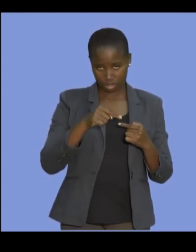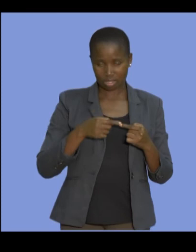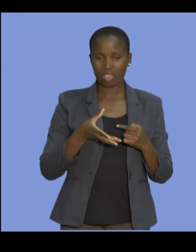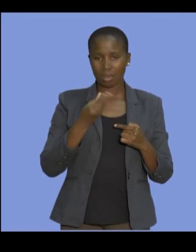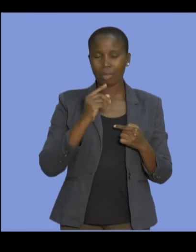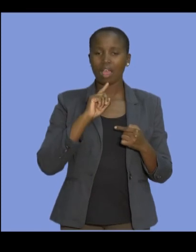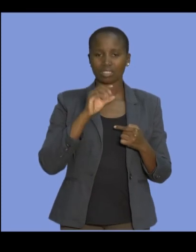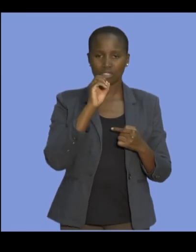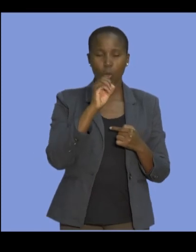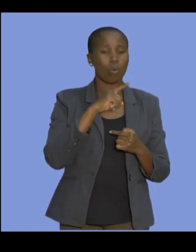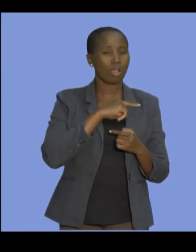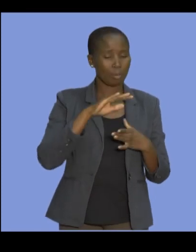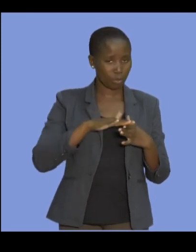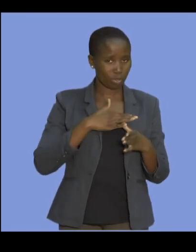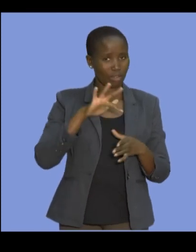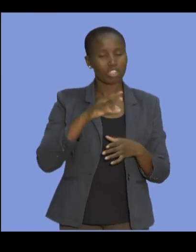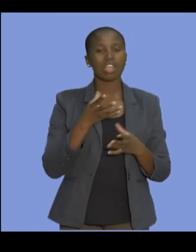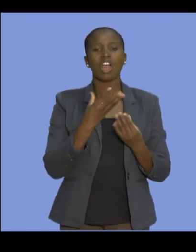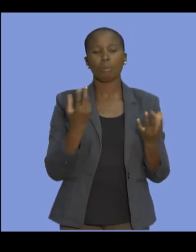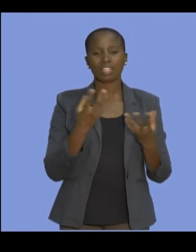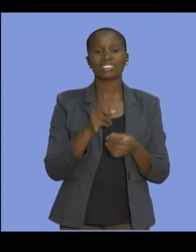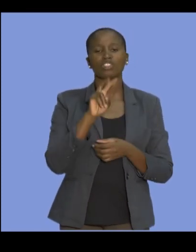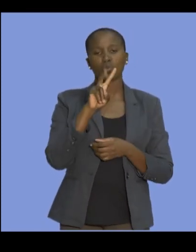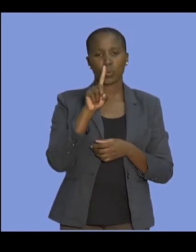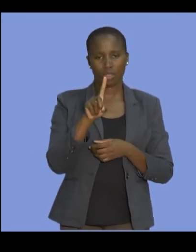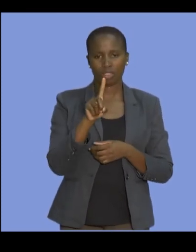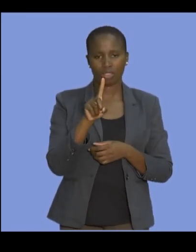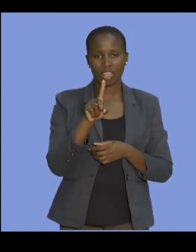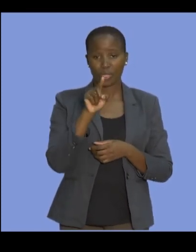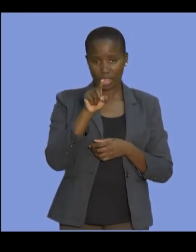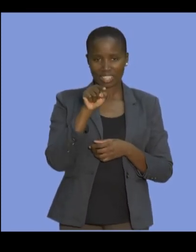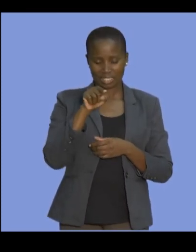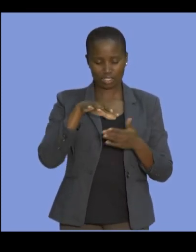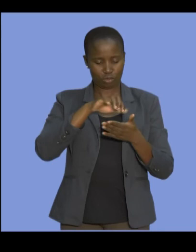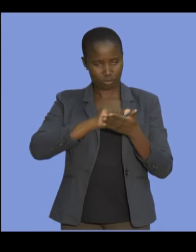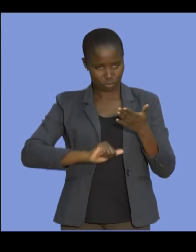21. 21 minus the average is 0.